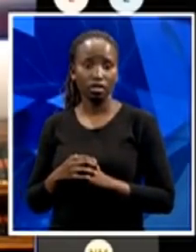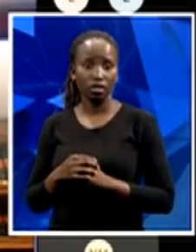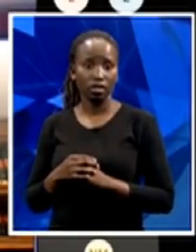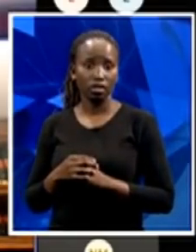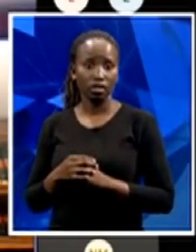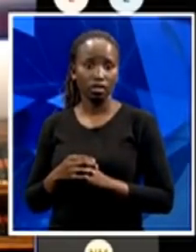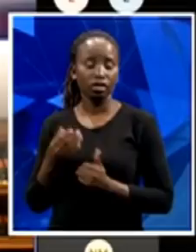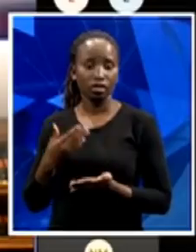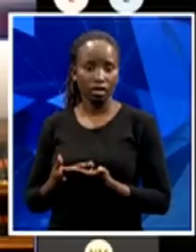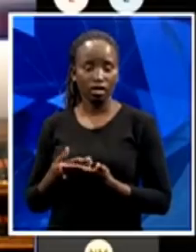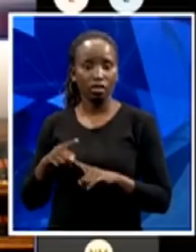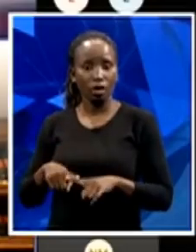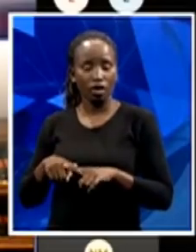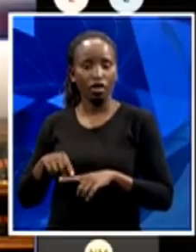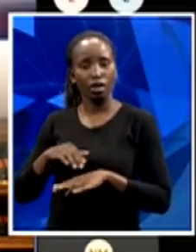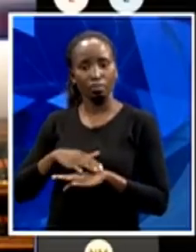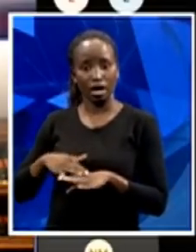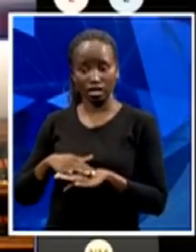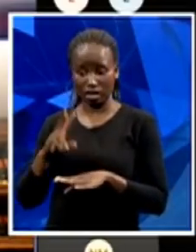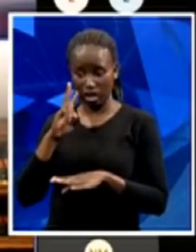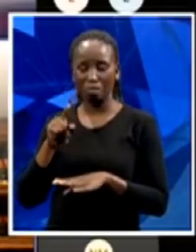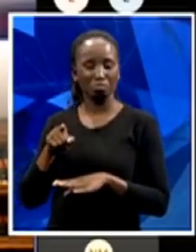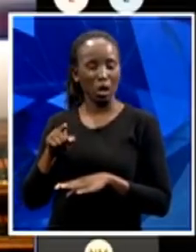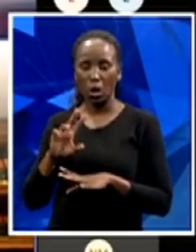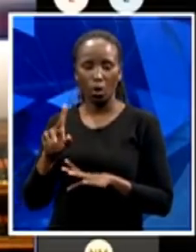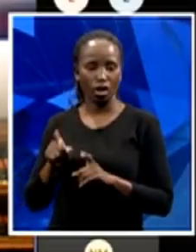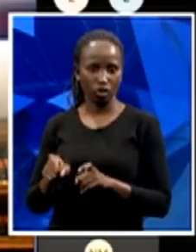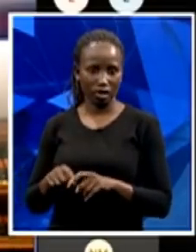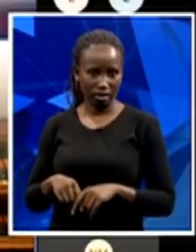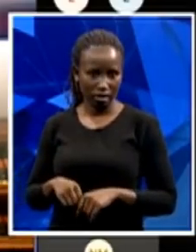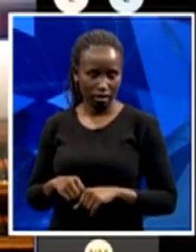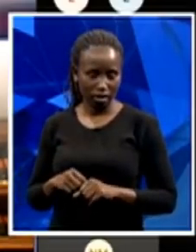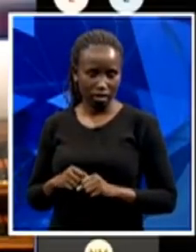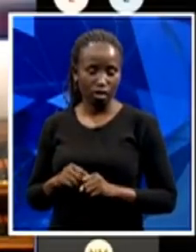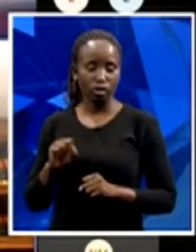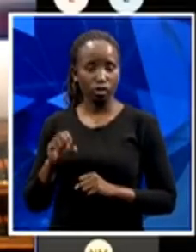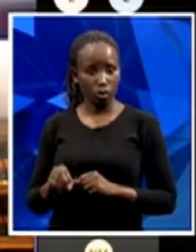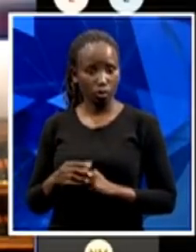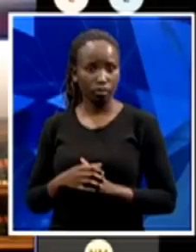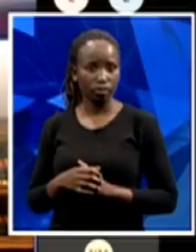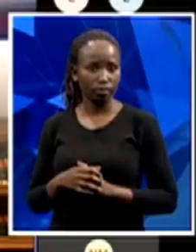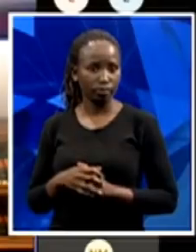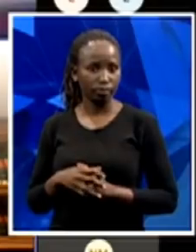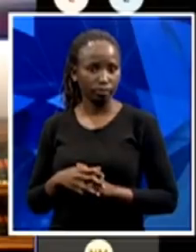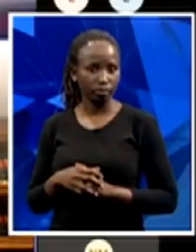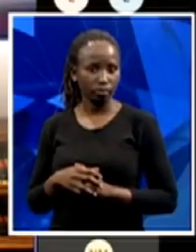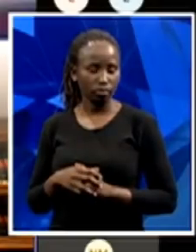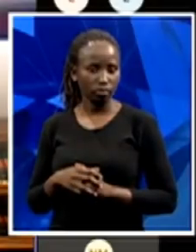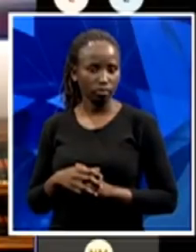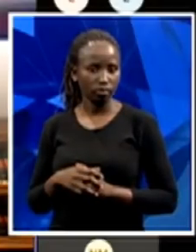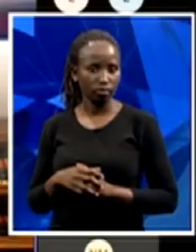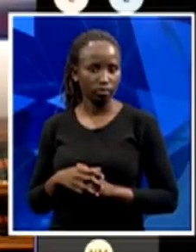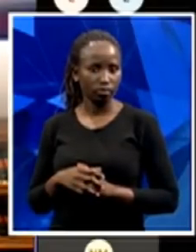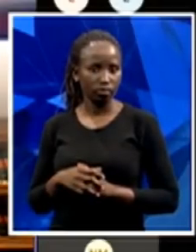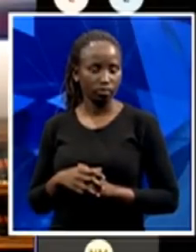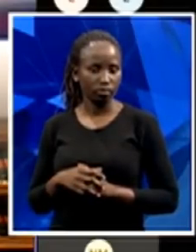urgent. So, having regard to those principles, I then proceed to deal with the